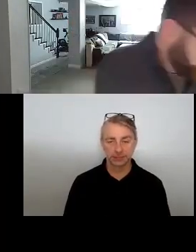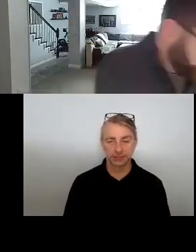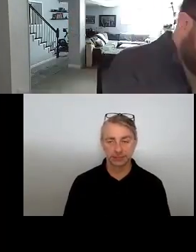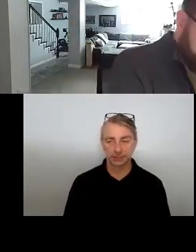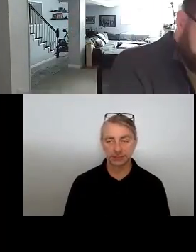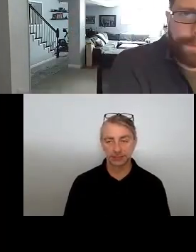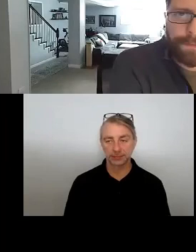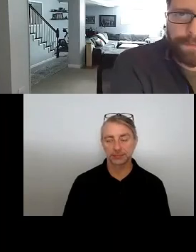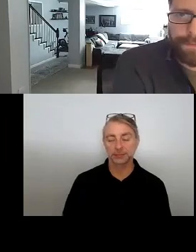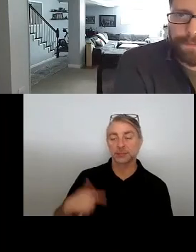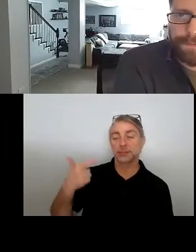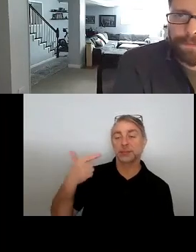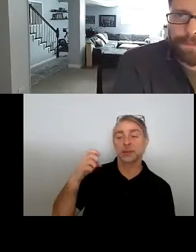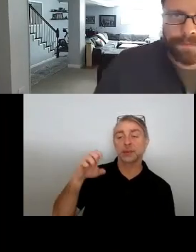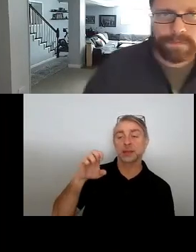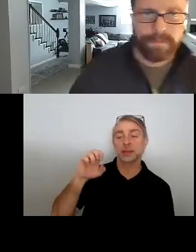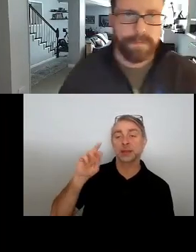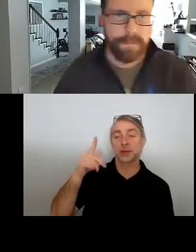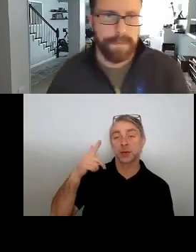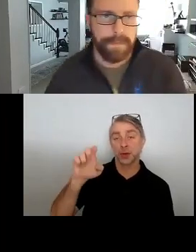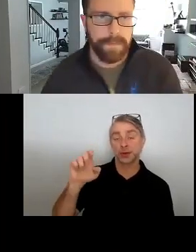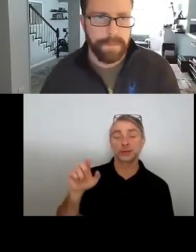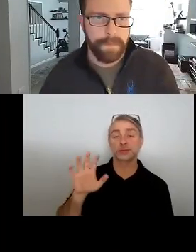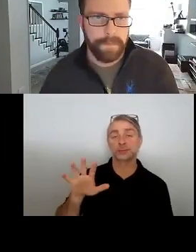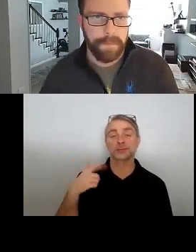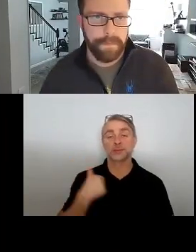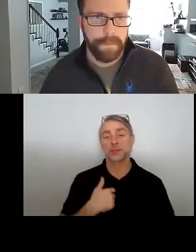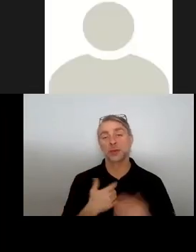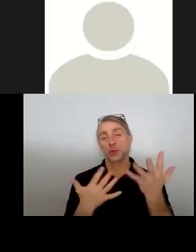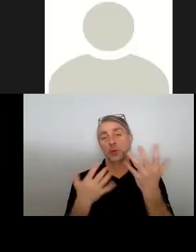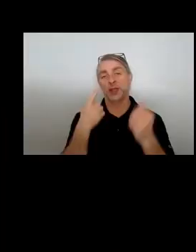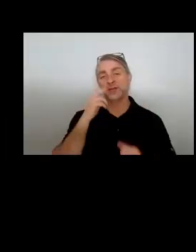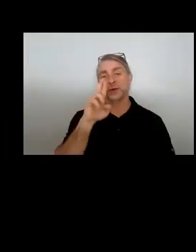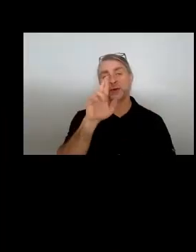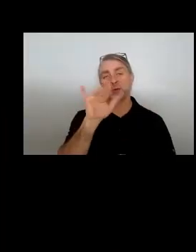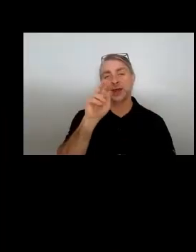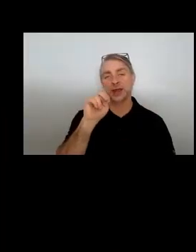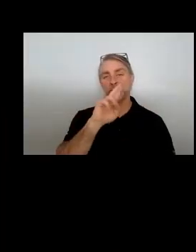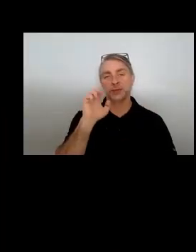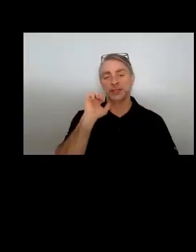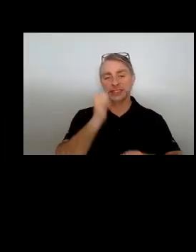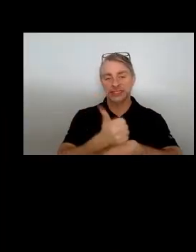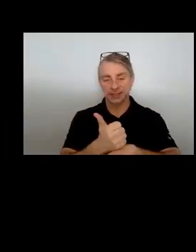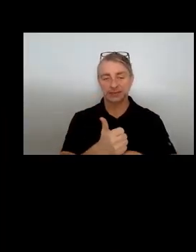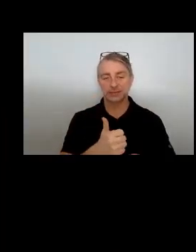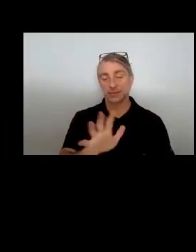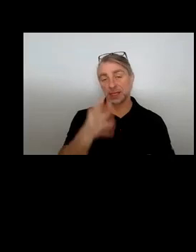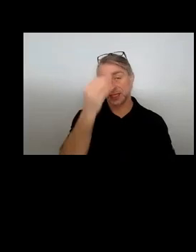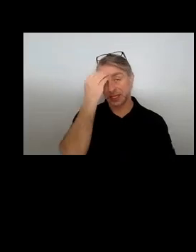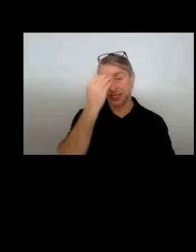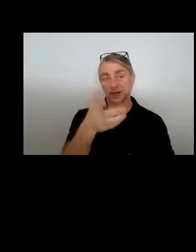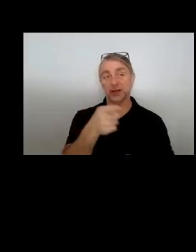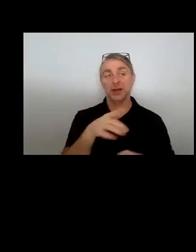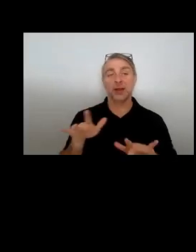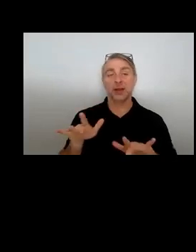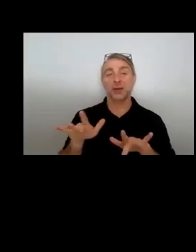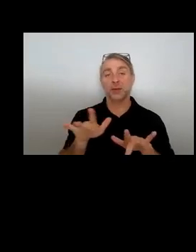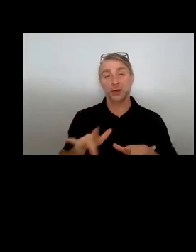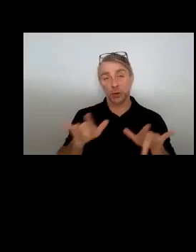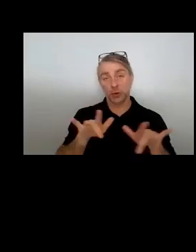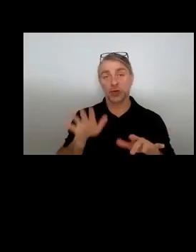While we're waiting for Ryan, I just want to remind everyone that this recording will be posted on the